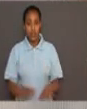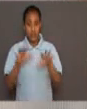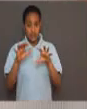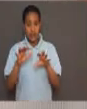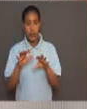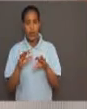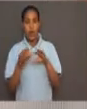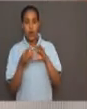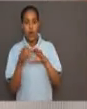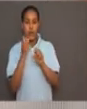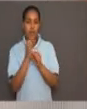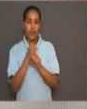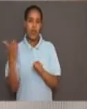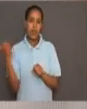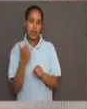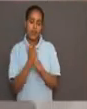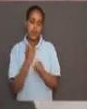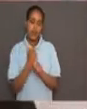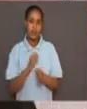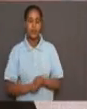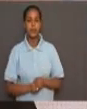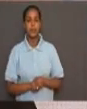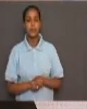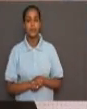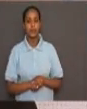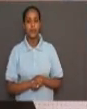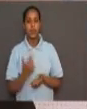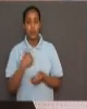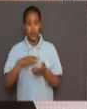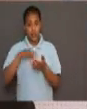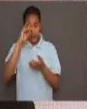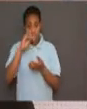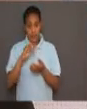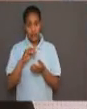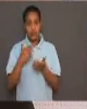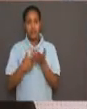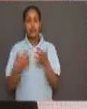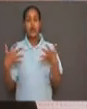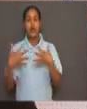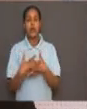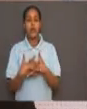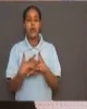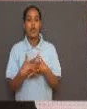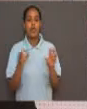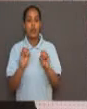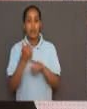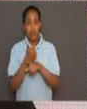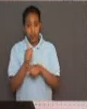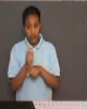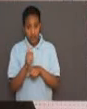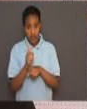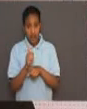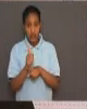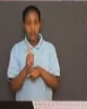winemaking and beer brewing. We learned that this compound of nonmetal